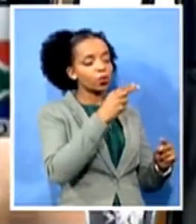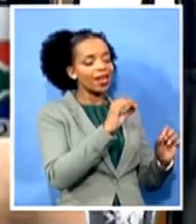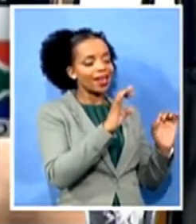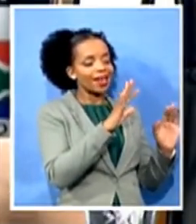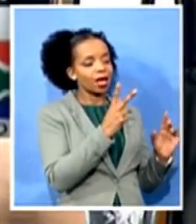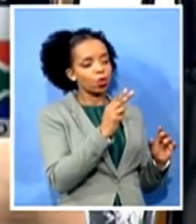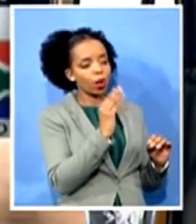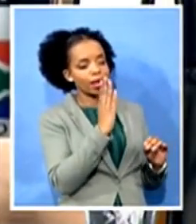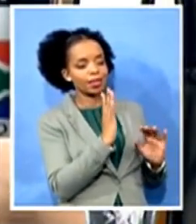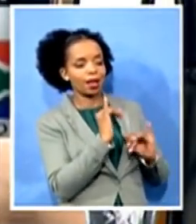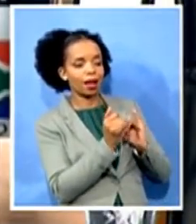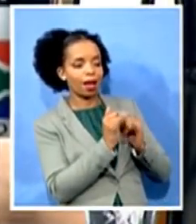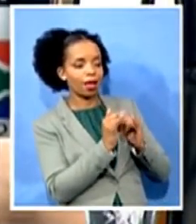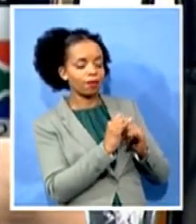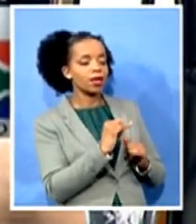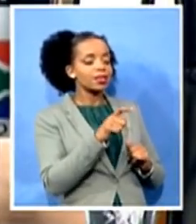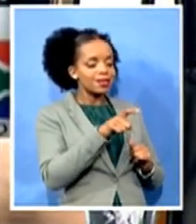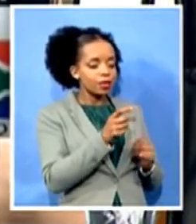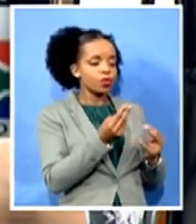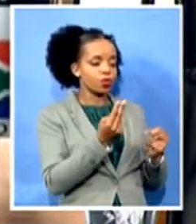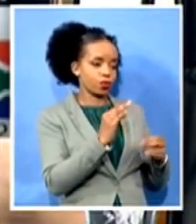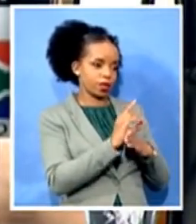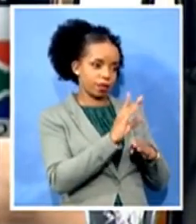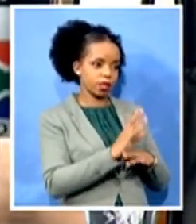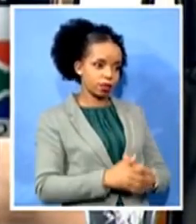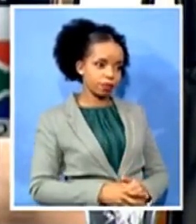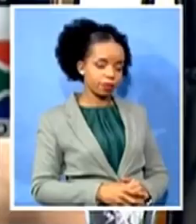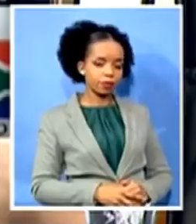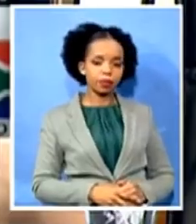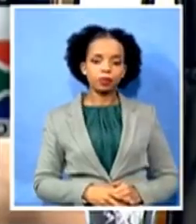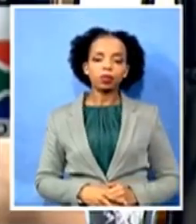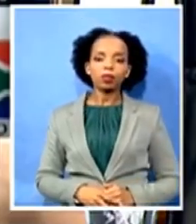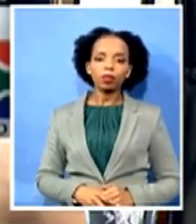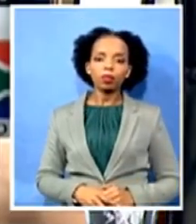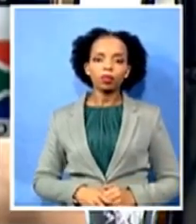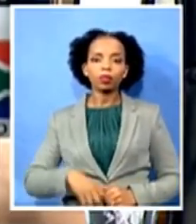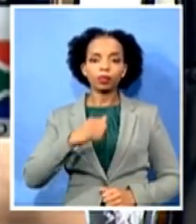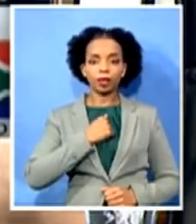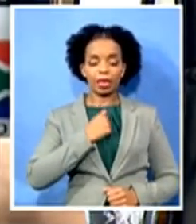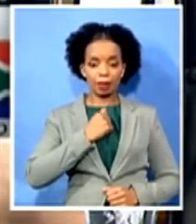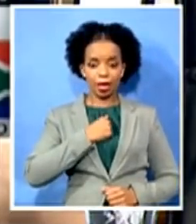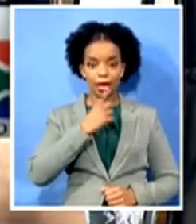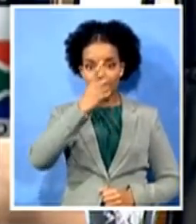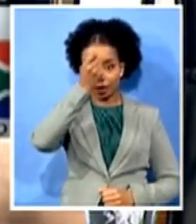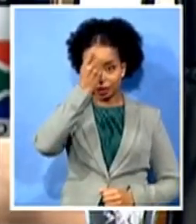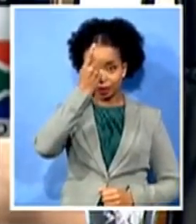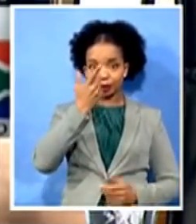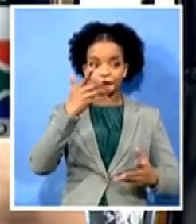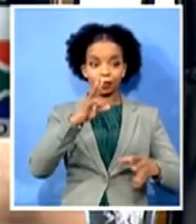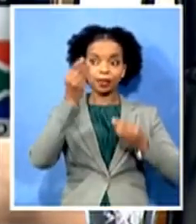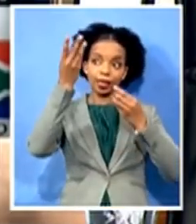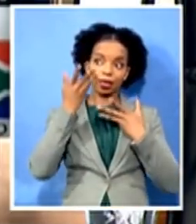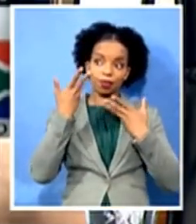In my understanding, Chair, as I was informed, the database of the previous